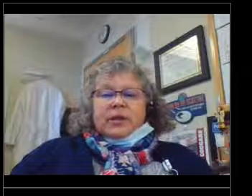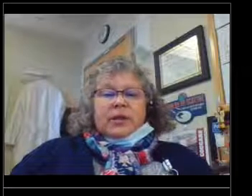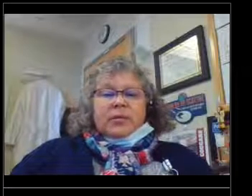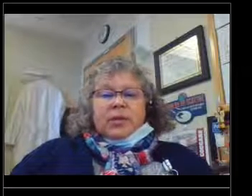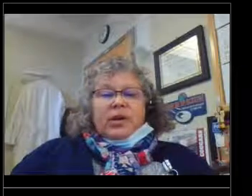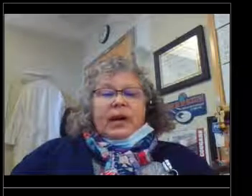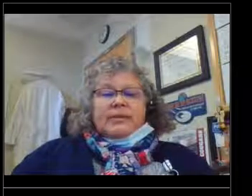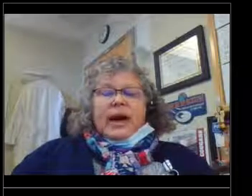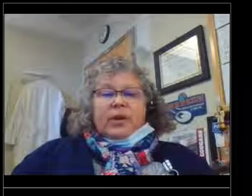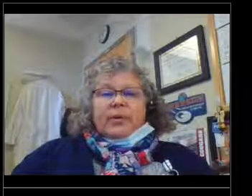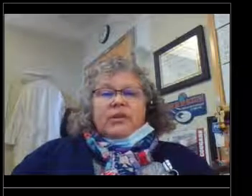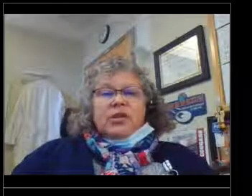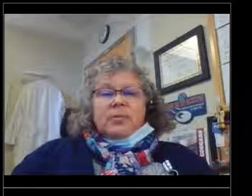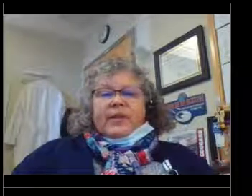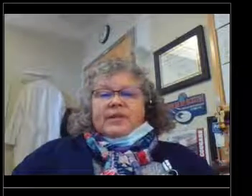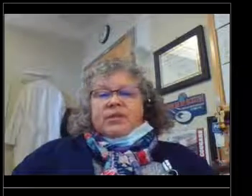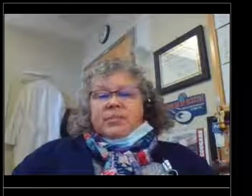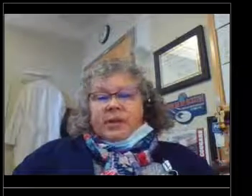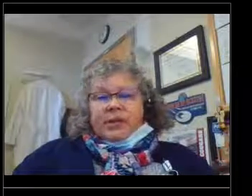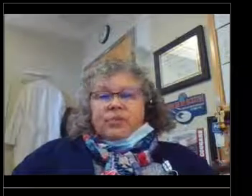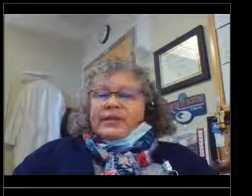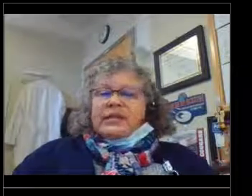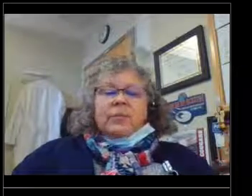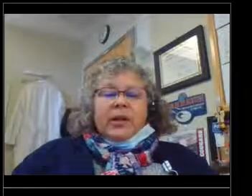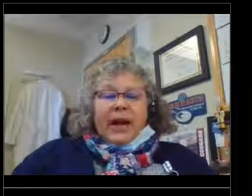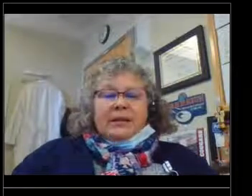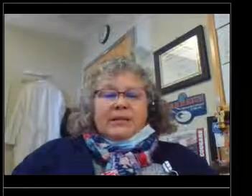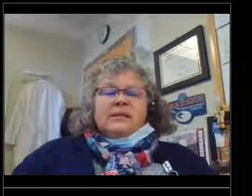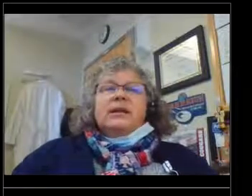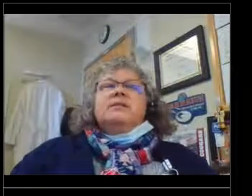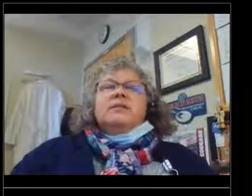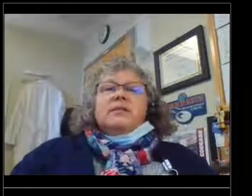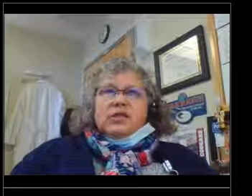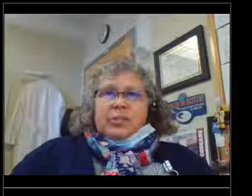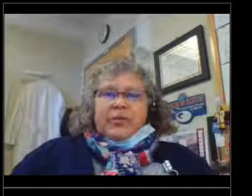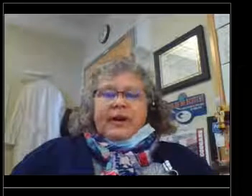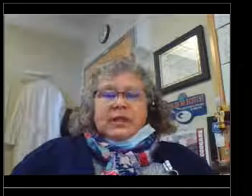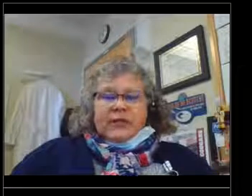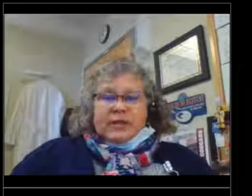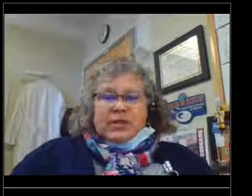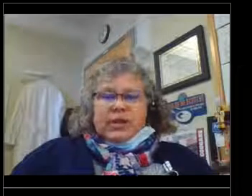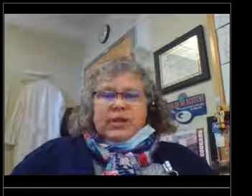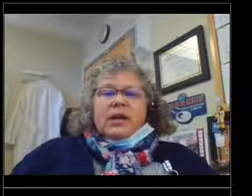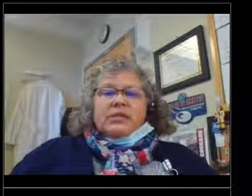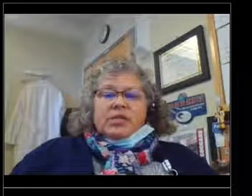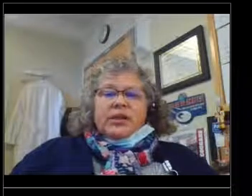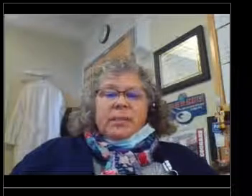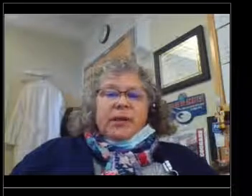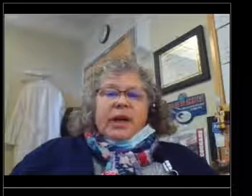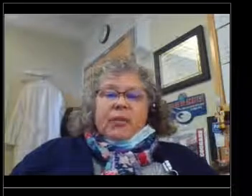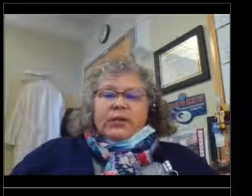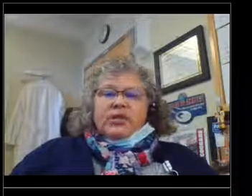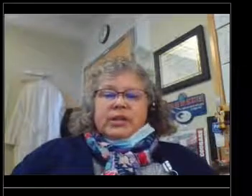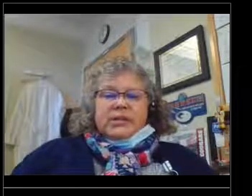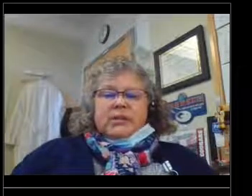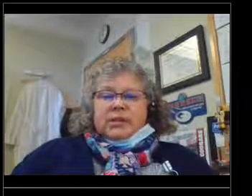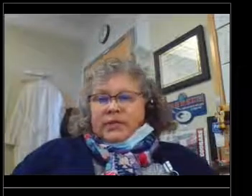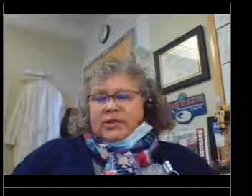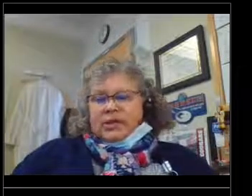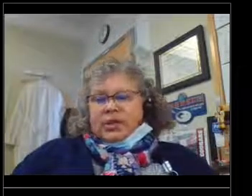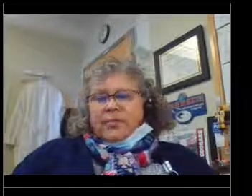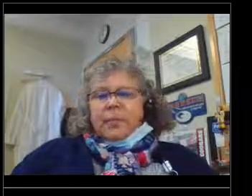for ensuring that the PA is adequately supervised, which means reasonable access to the supervising physician should the PA wish